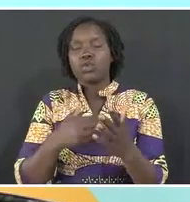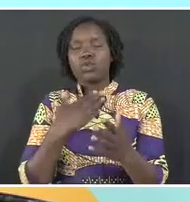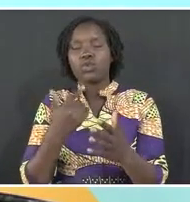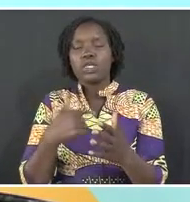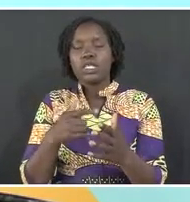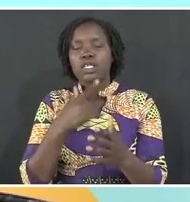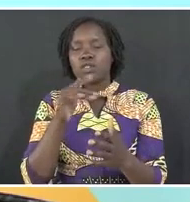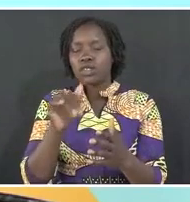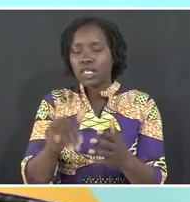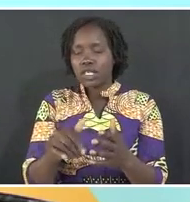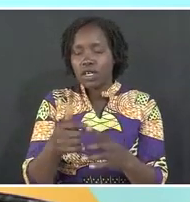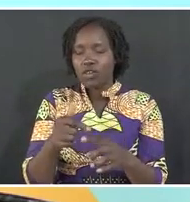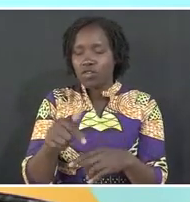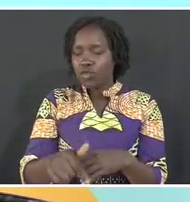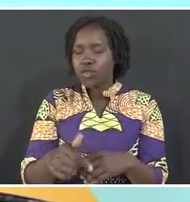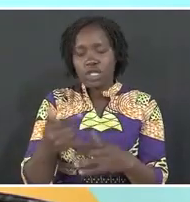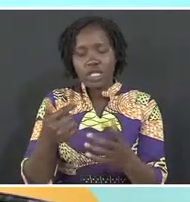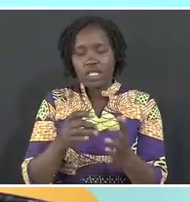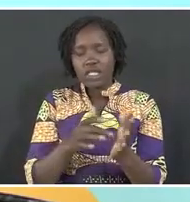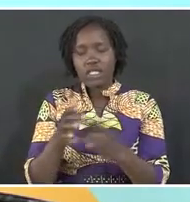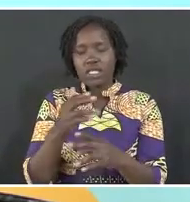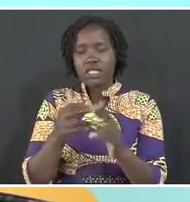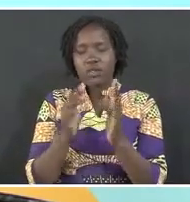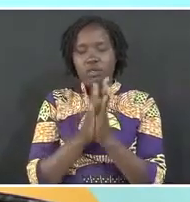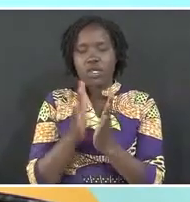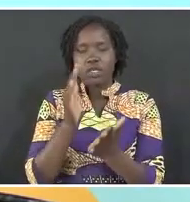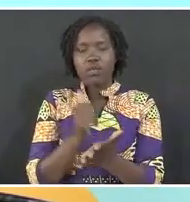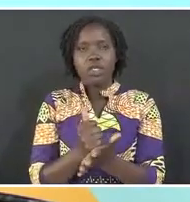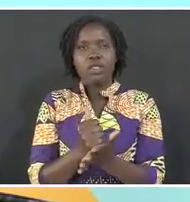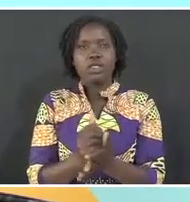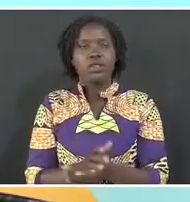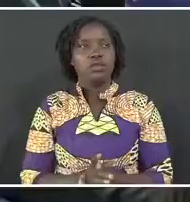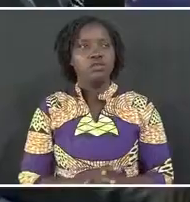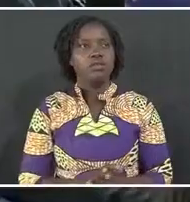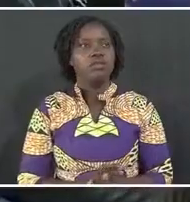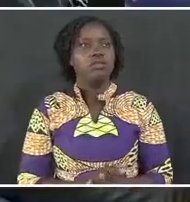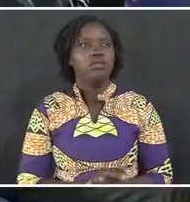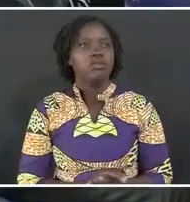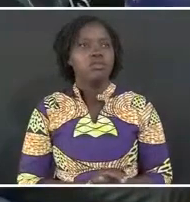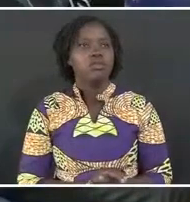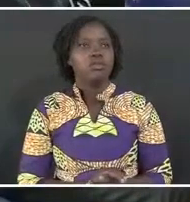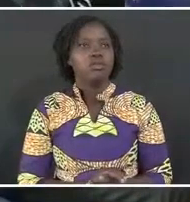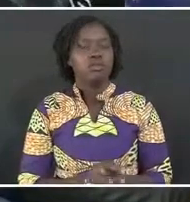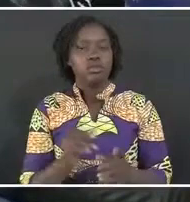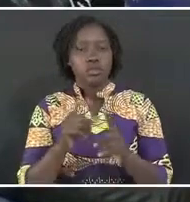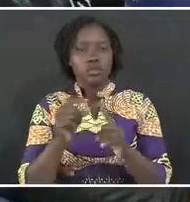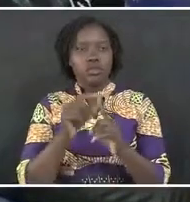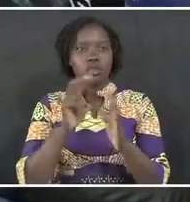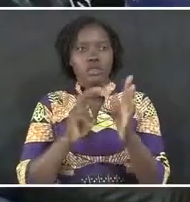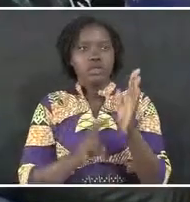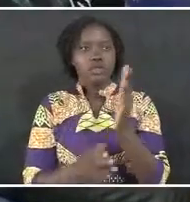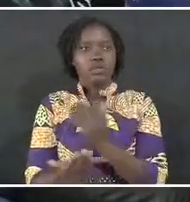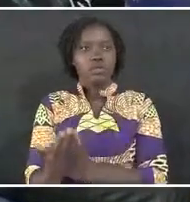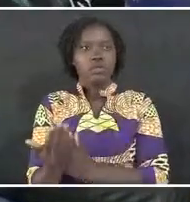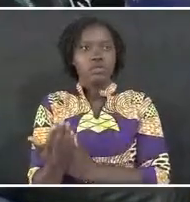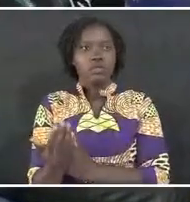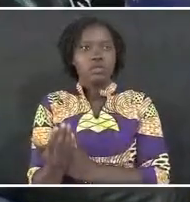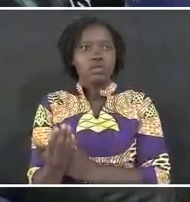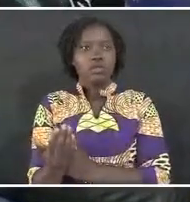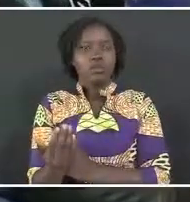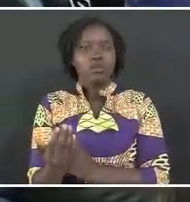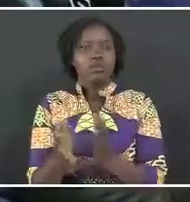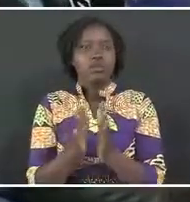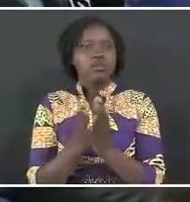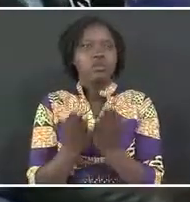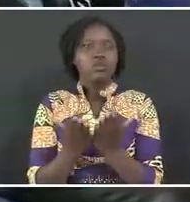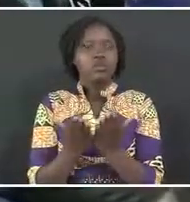learn from you this day. In Jesus' name, amen. Our scripture reading this morning comes